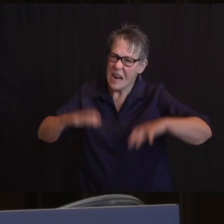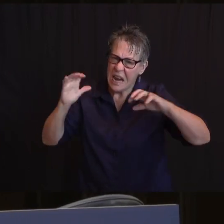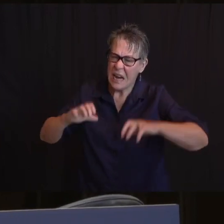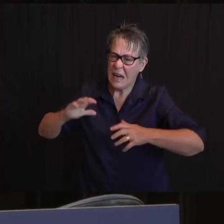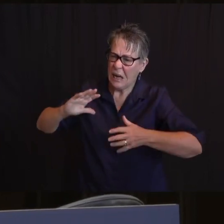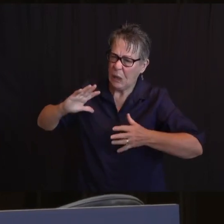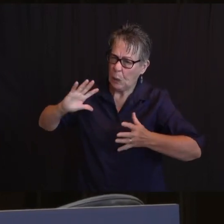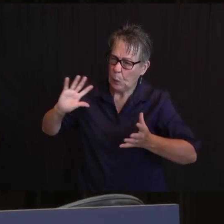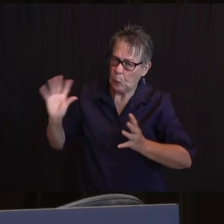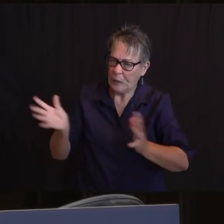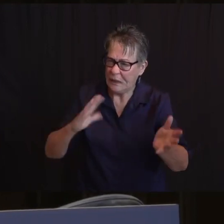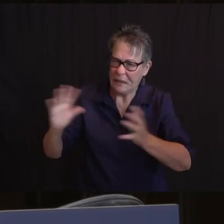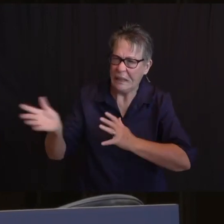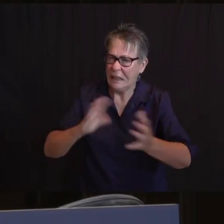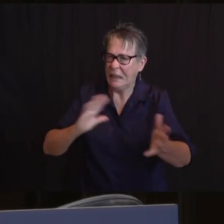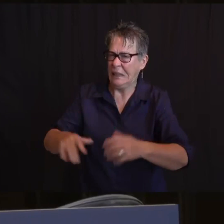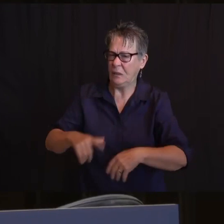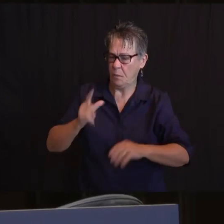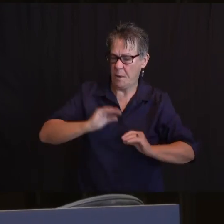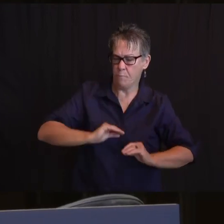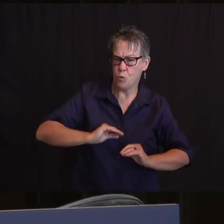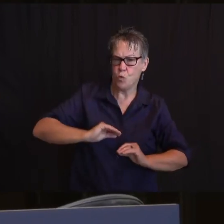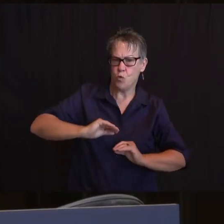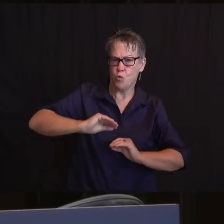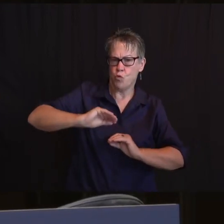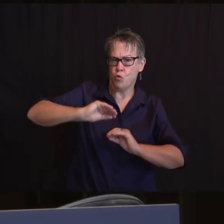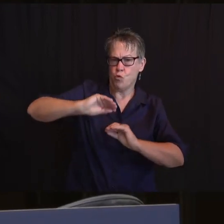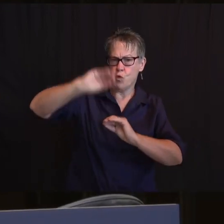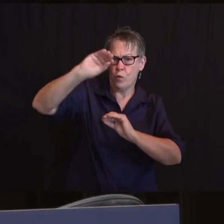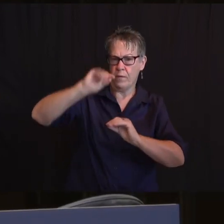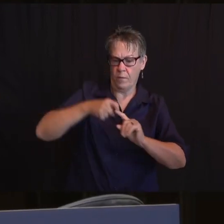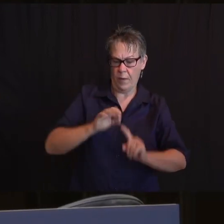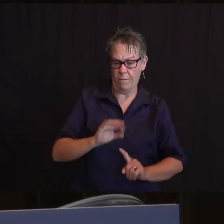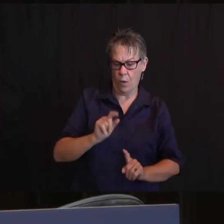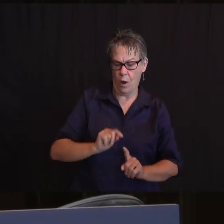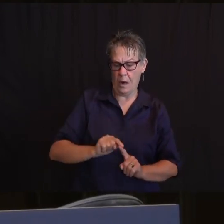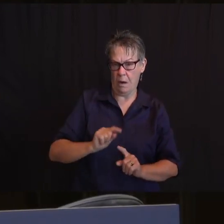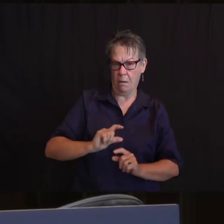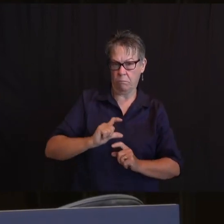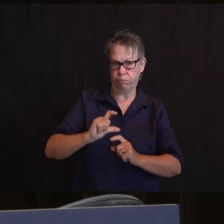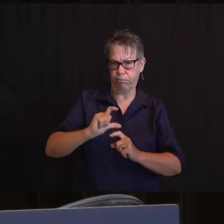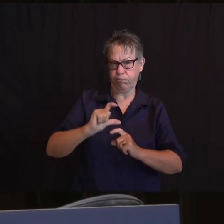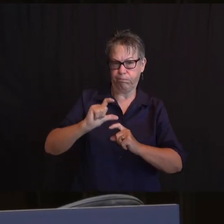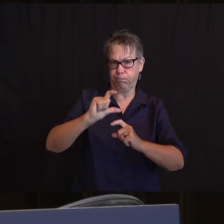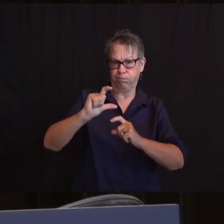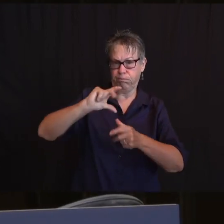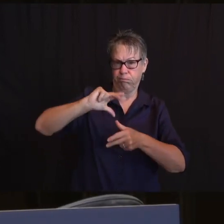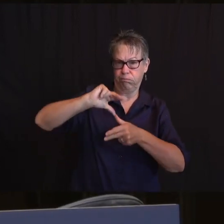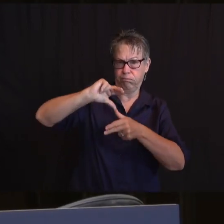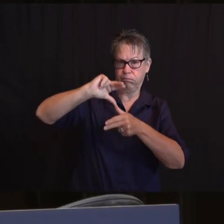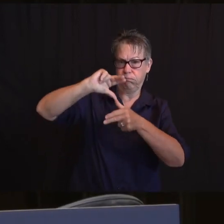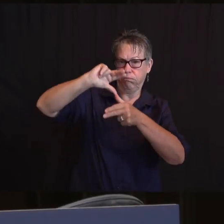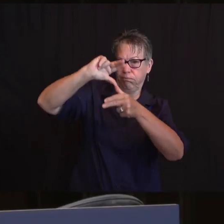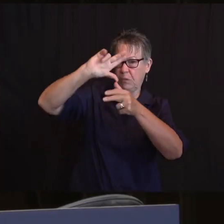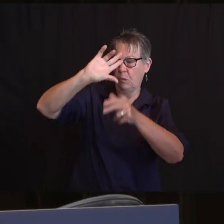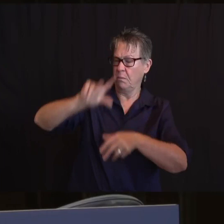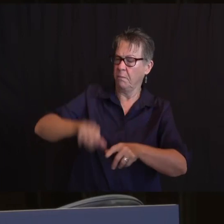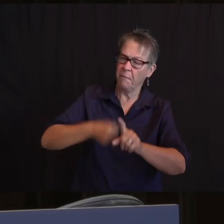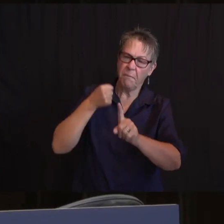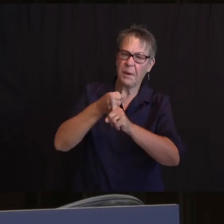Service as always. And Pat, in the category life goes on, I spoke to two of your troopers today who